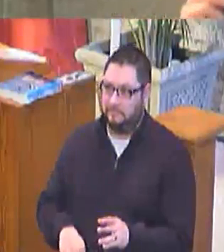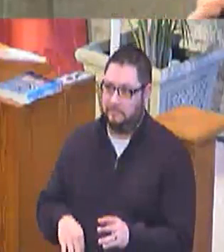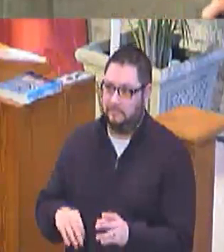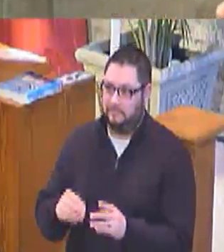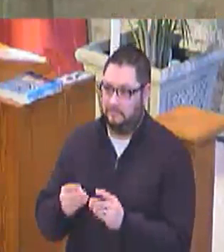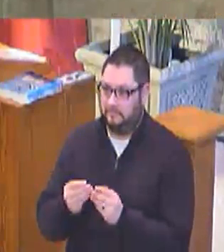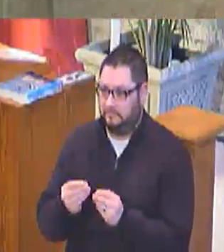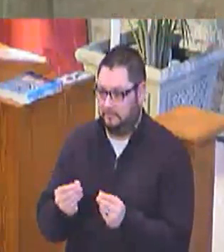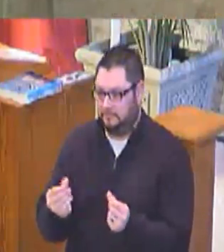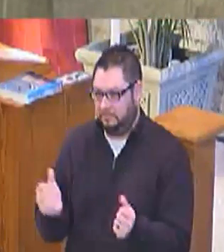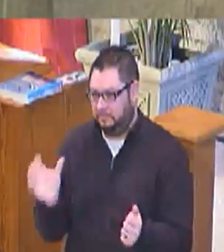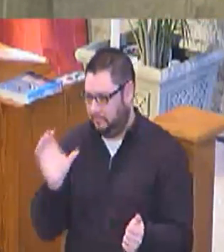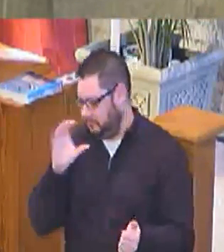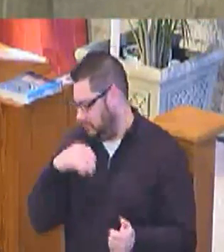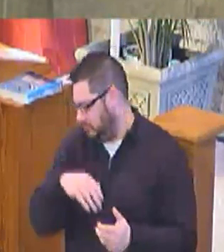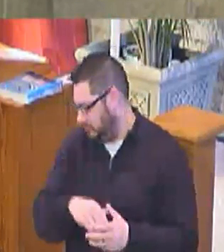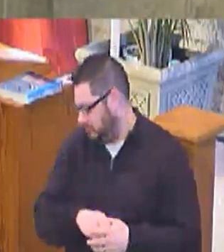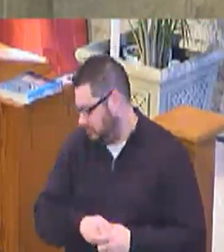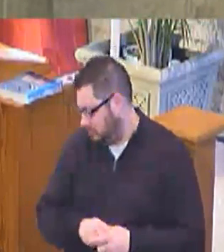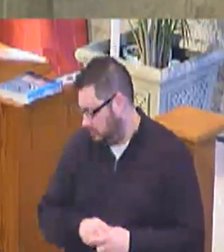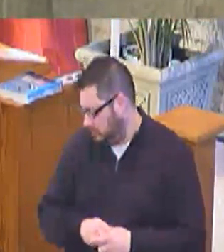turns strangely thin.